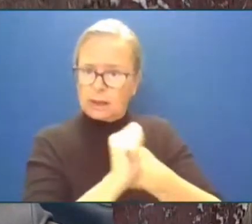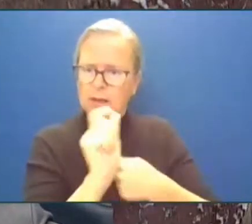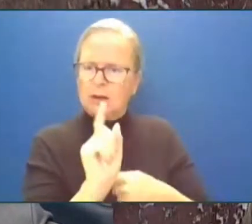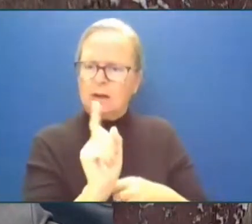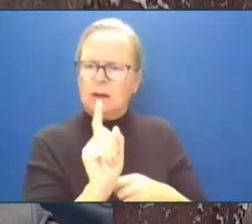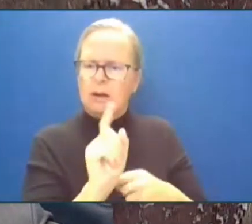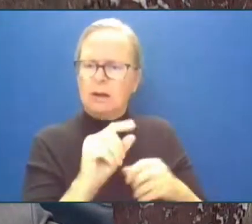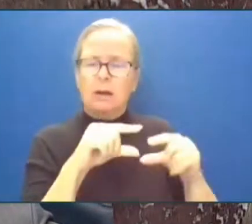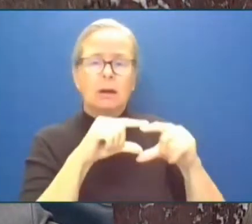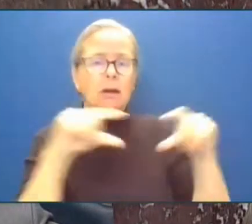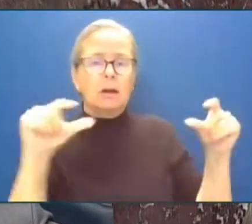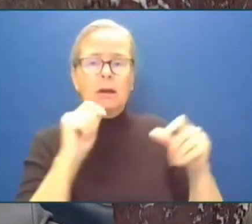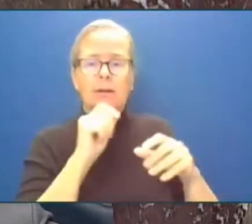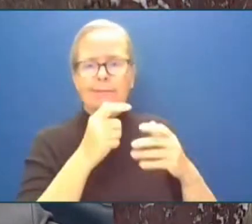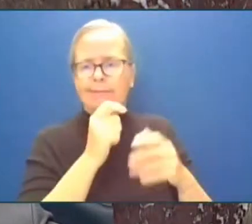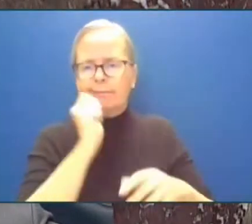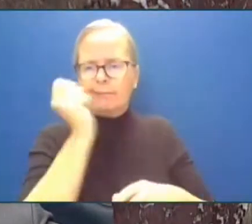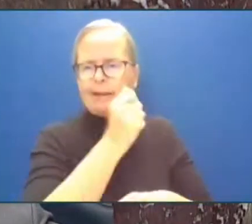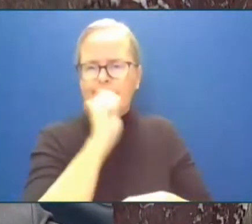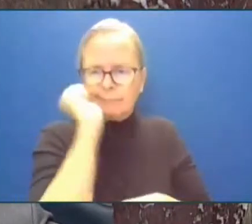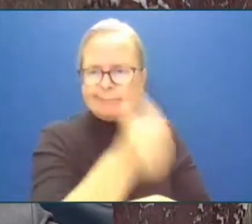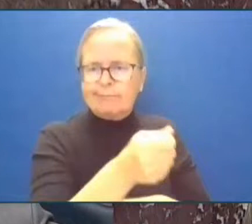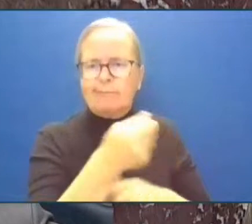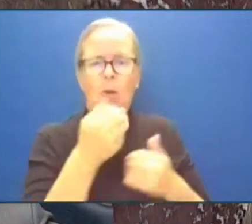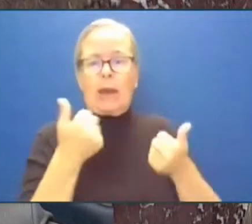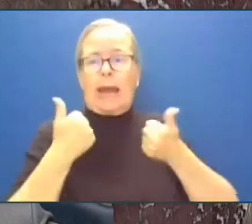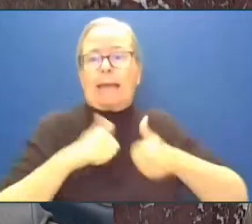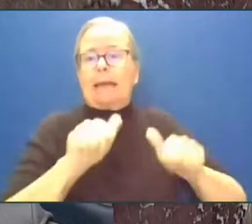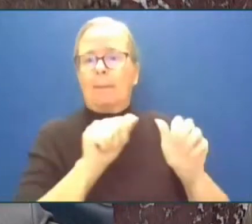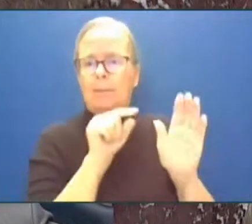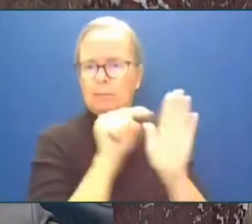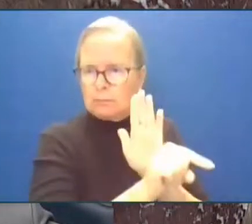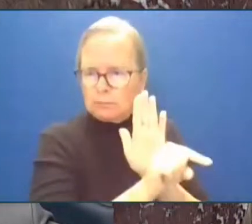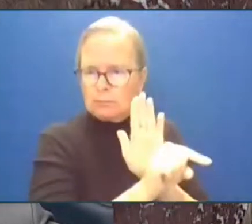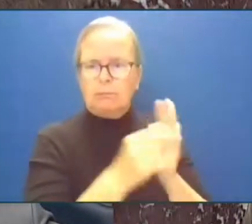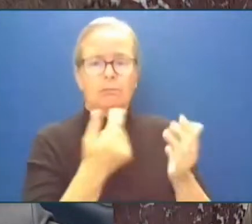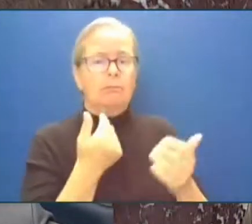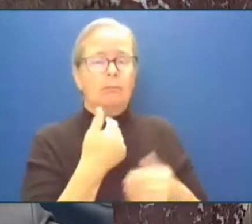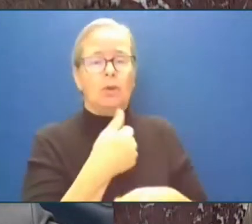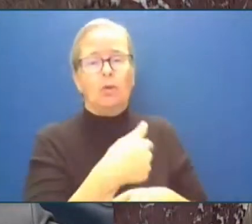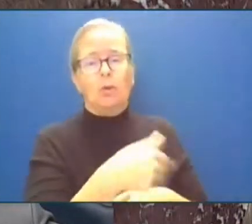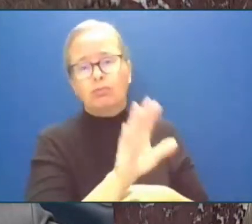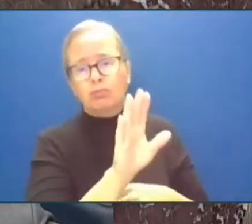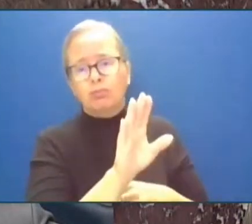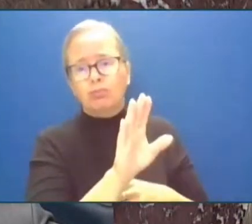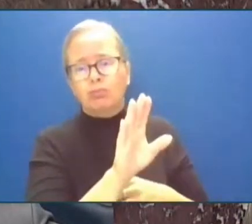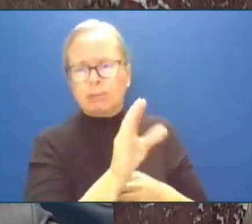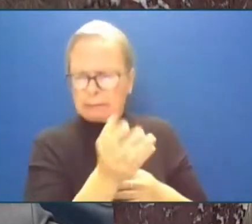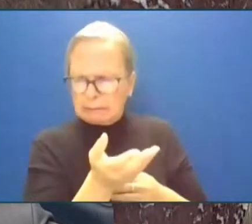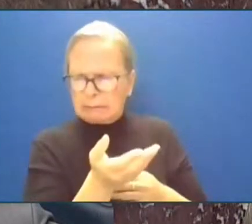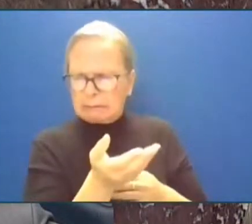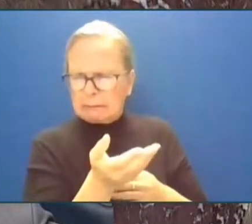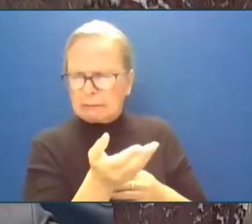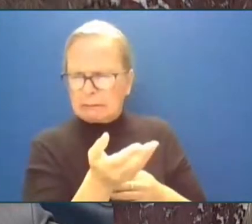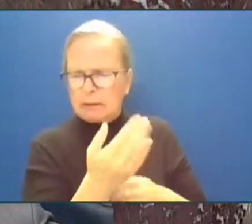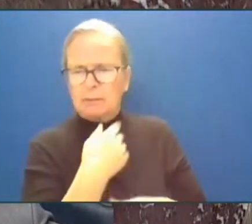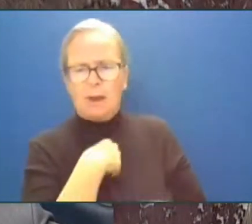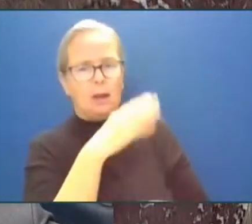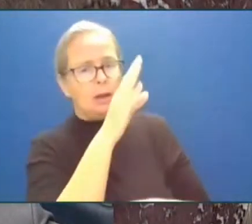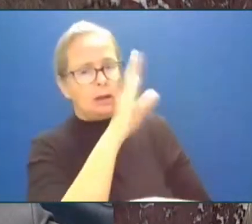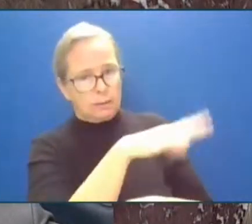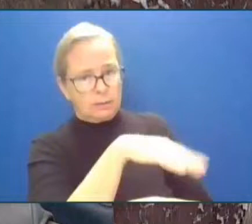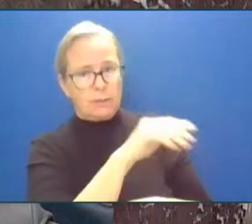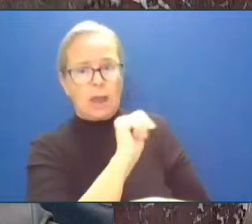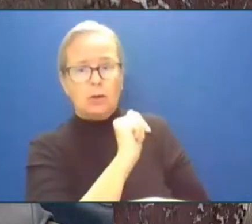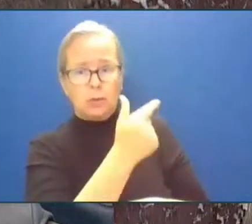These people are being released." End of quote. So my question to the Attorney General is, how many more innocent people